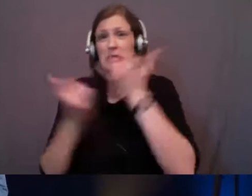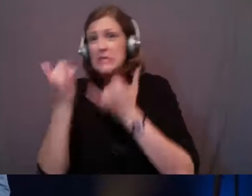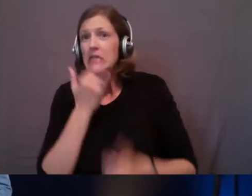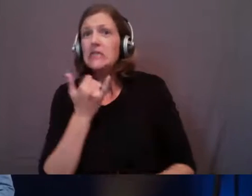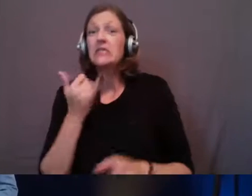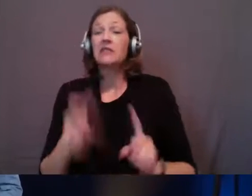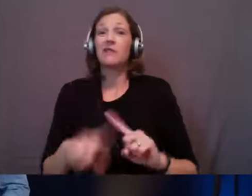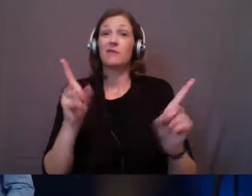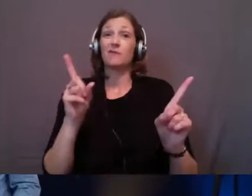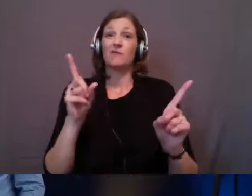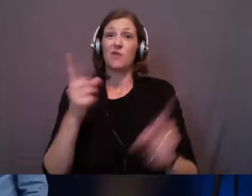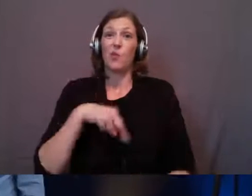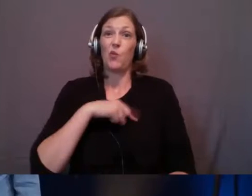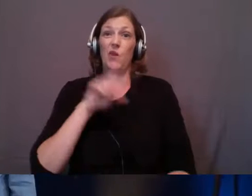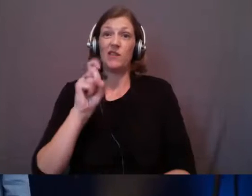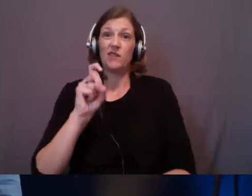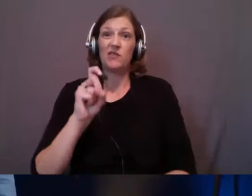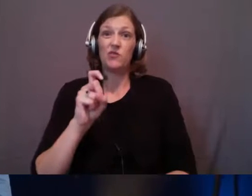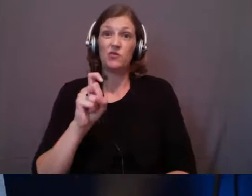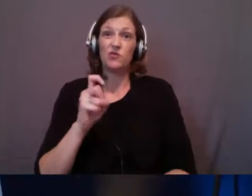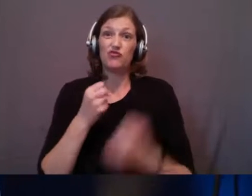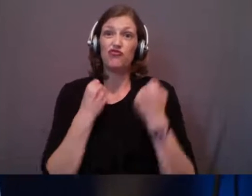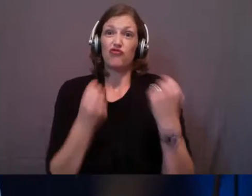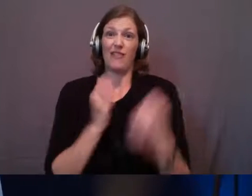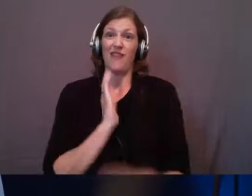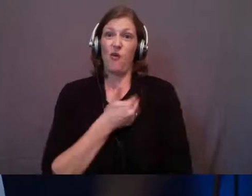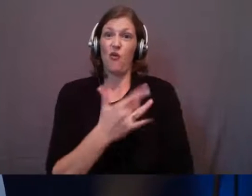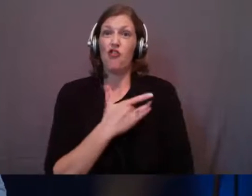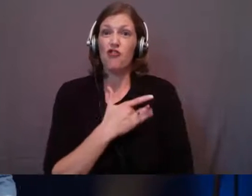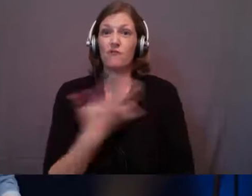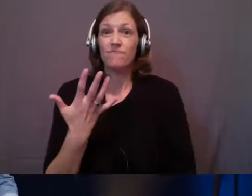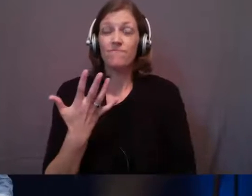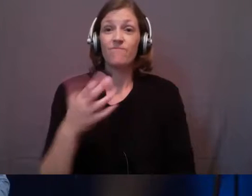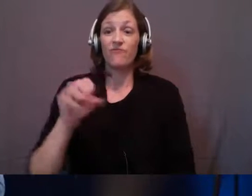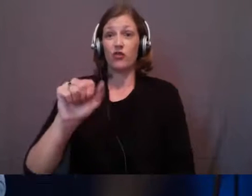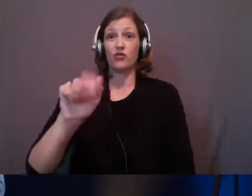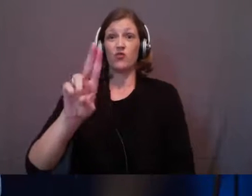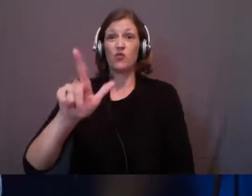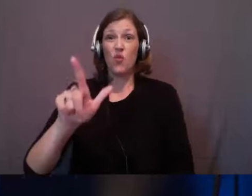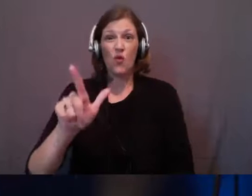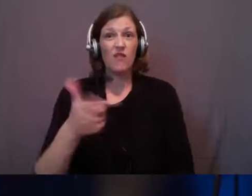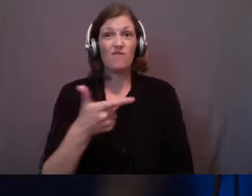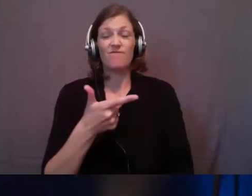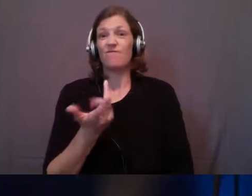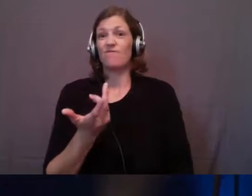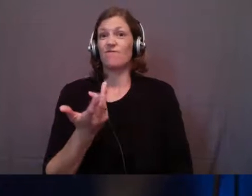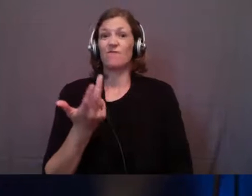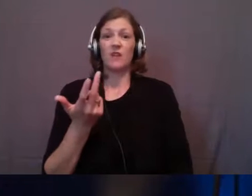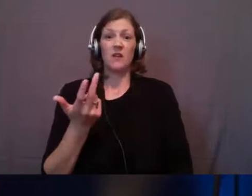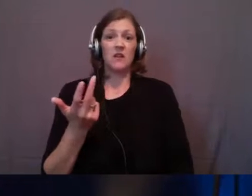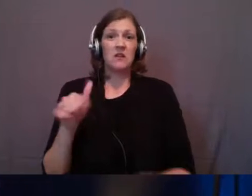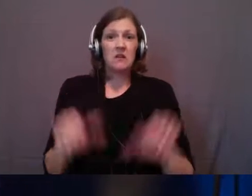But we need to shore up the foundation of our heart. And for Saul, he was so insecure that he desperately